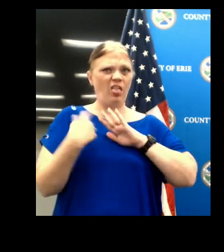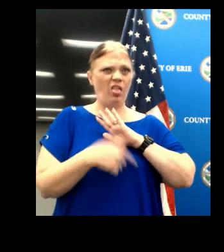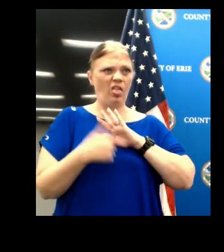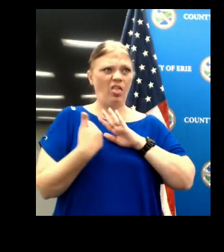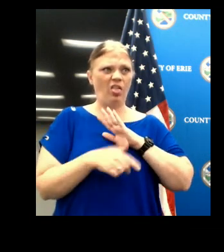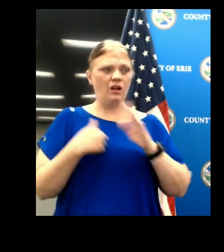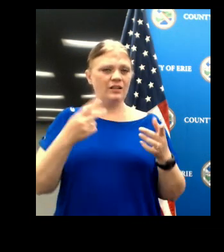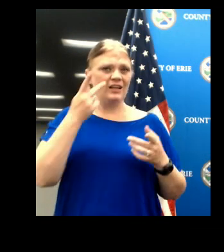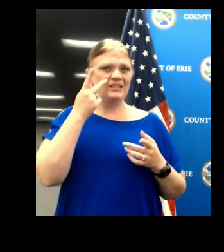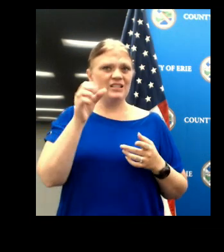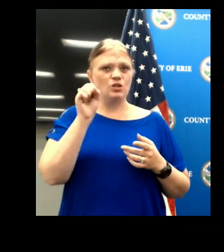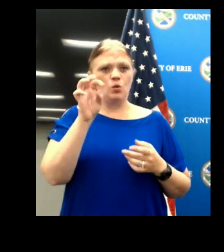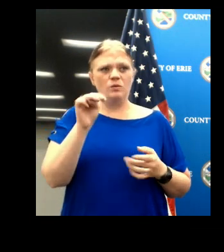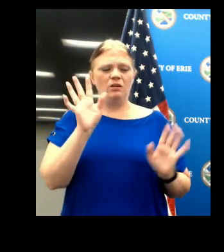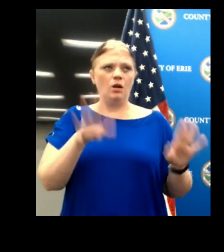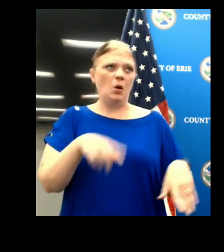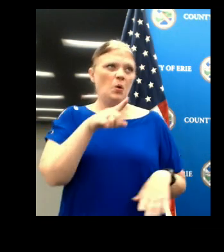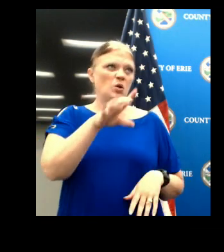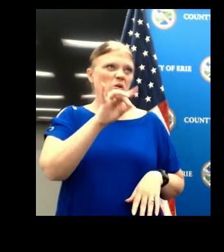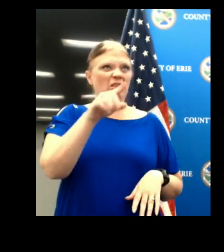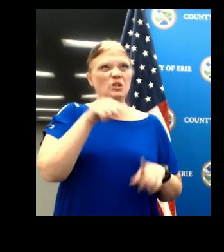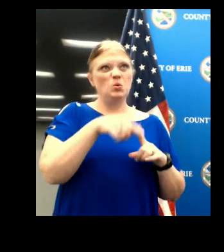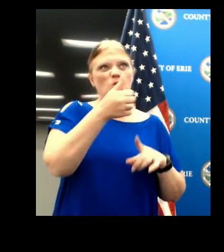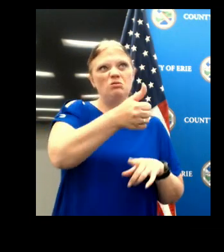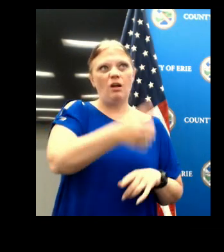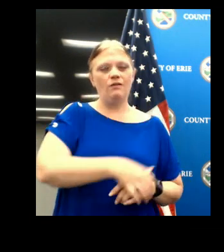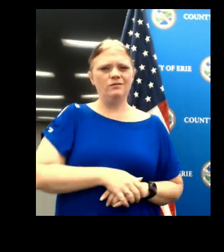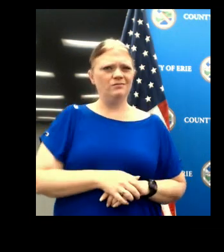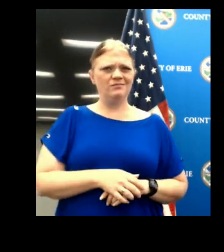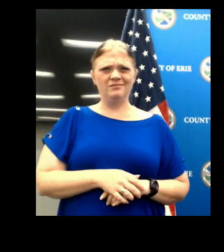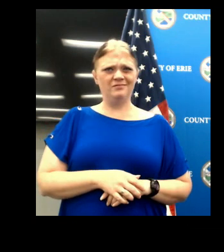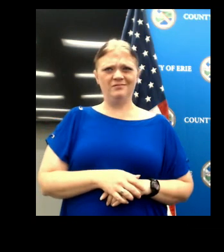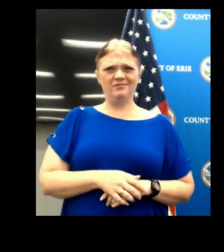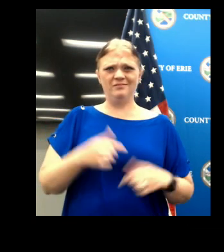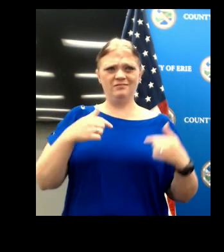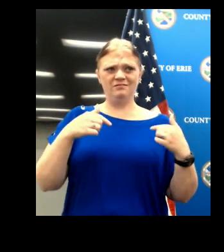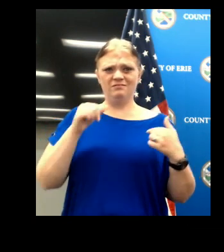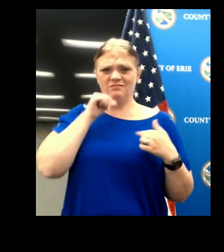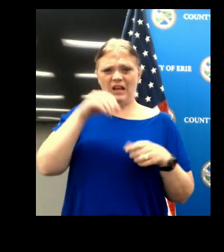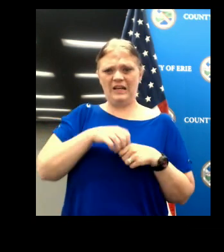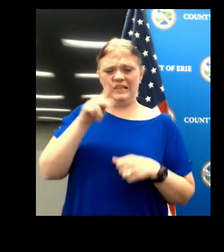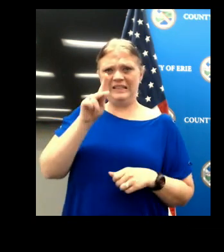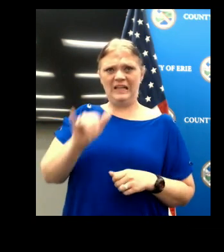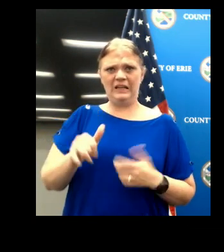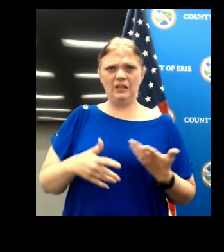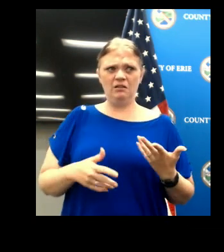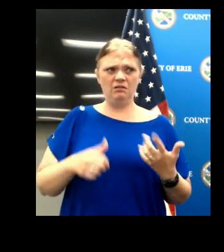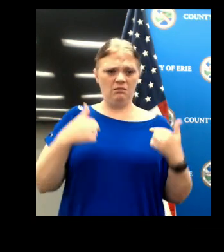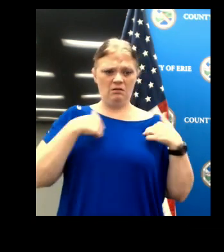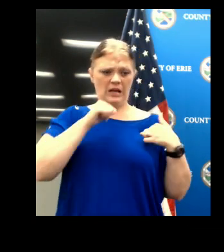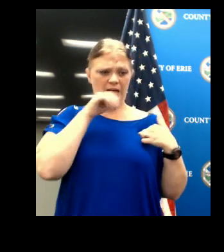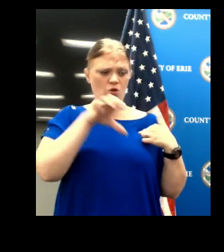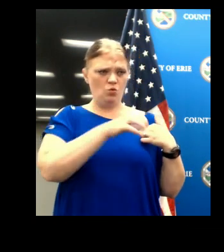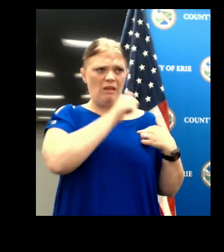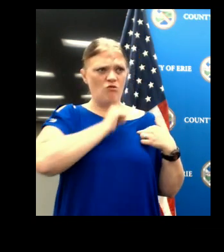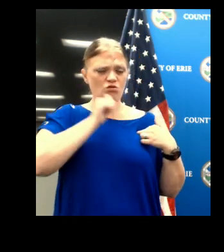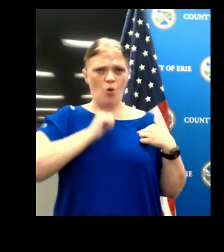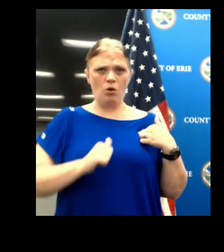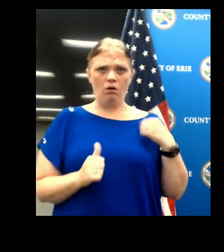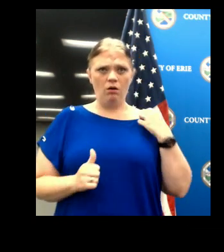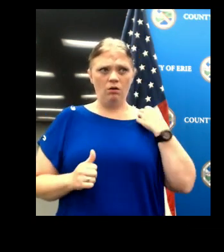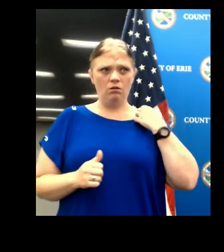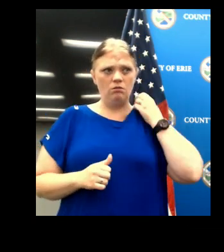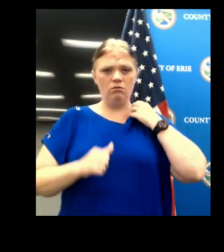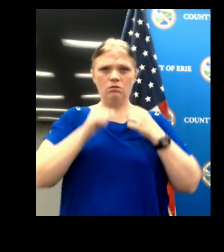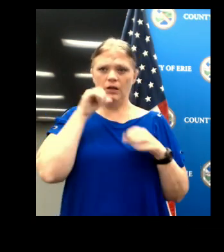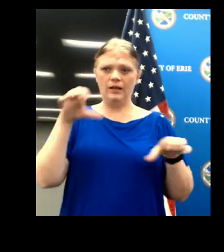see on social media saying, oh, you did this to yourself. I didn't do this in Kentucky, didn't do this in Arizona, didn't